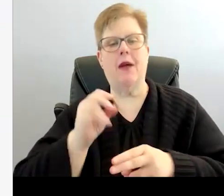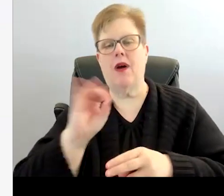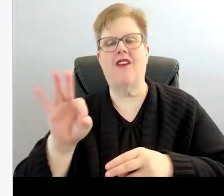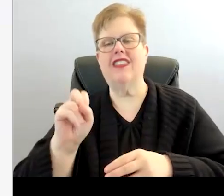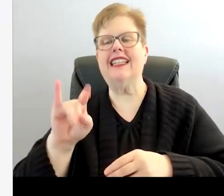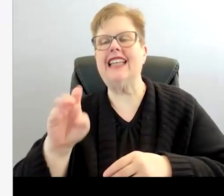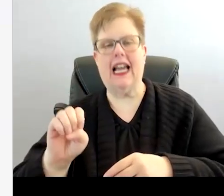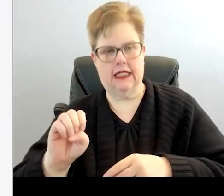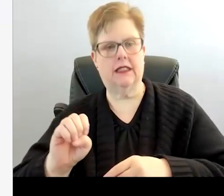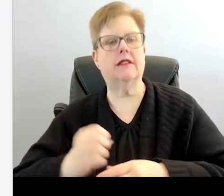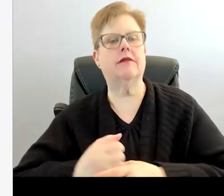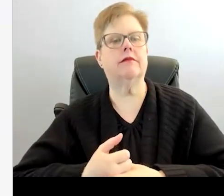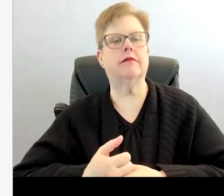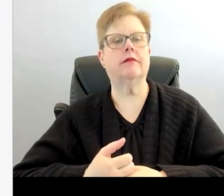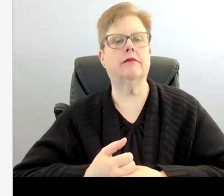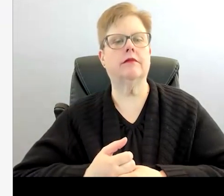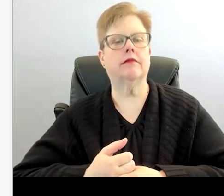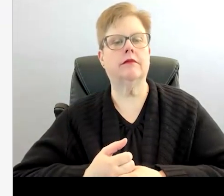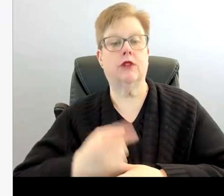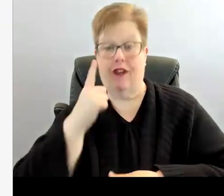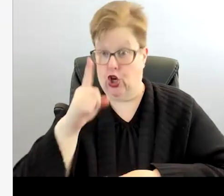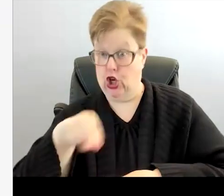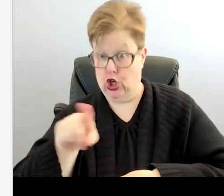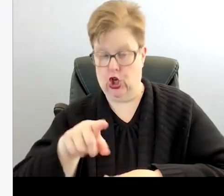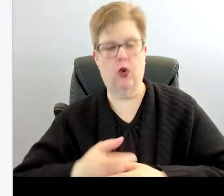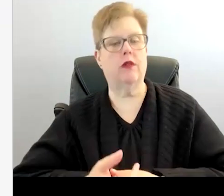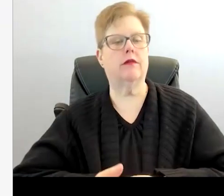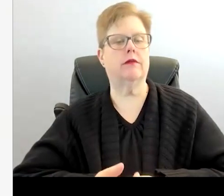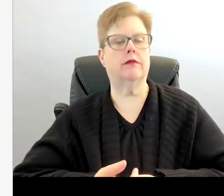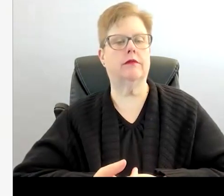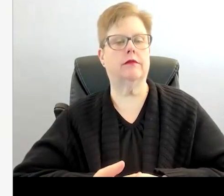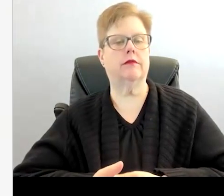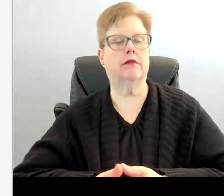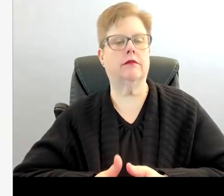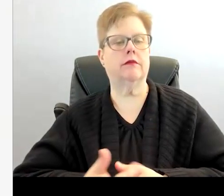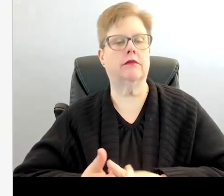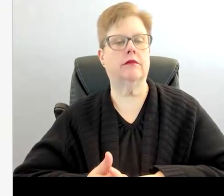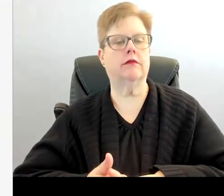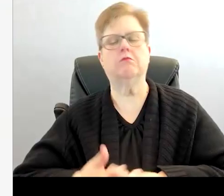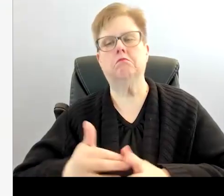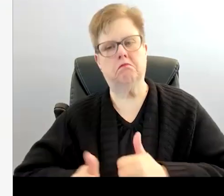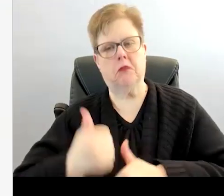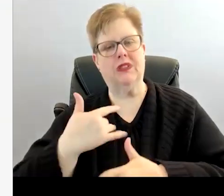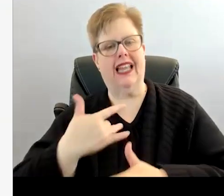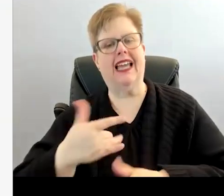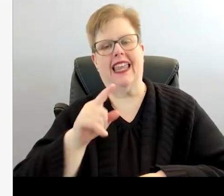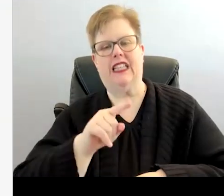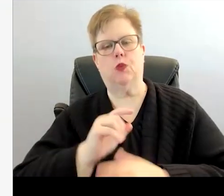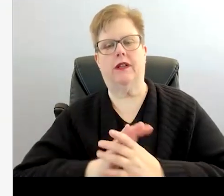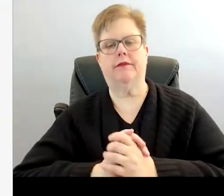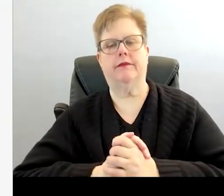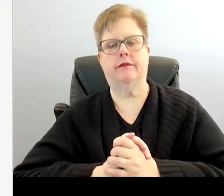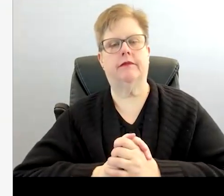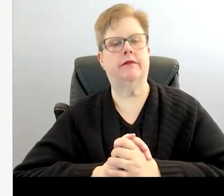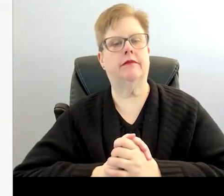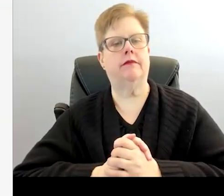site. So for you, that is going to be most likely this one right here.